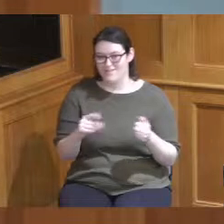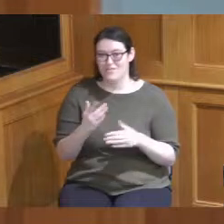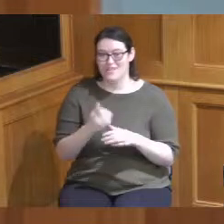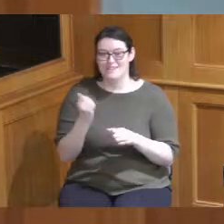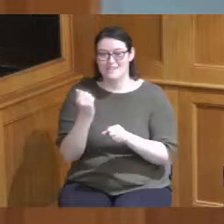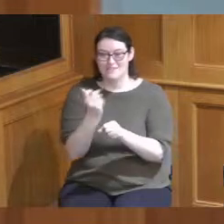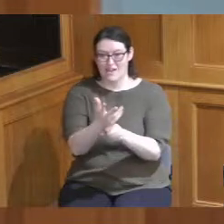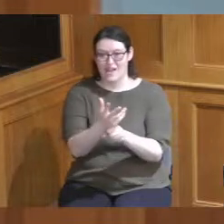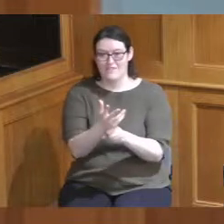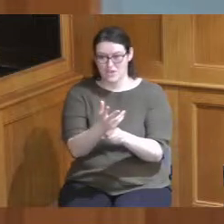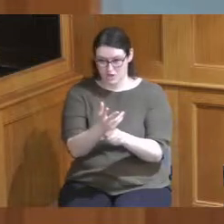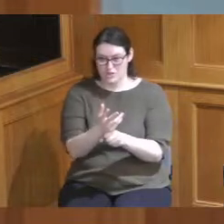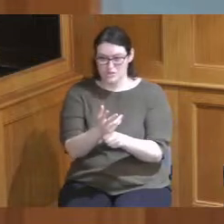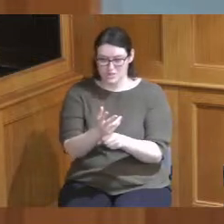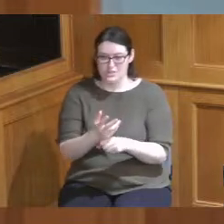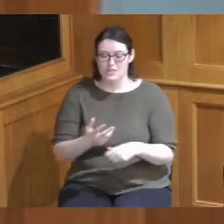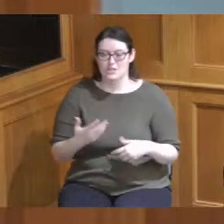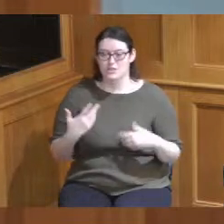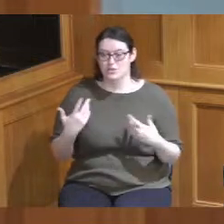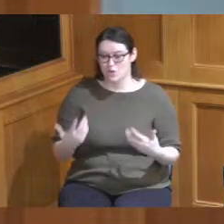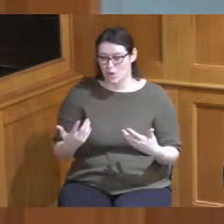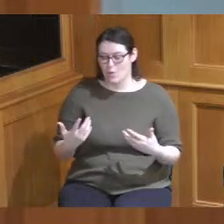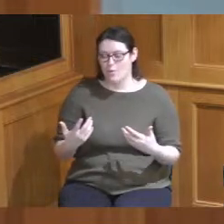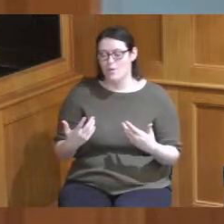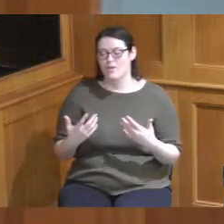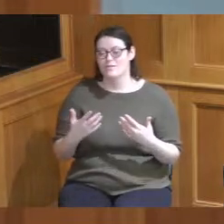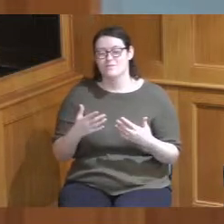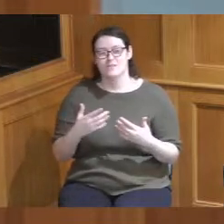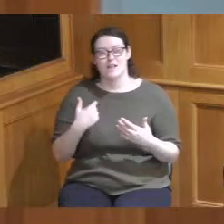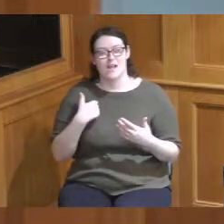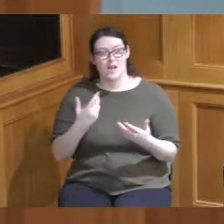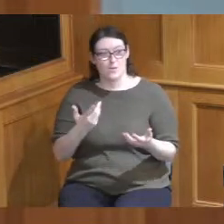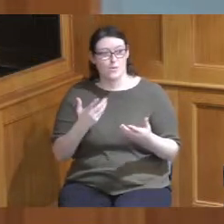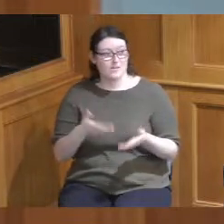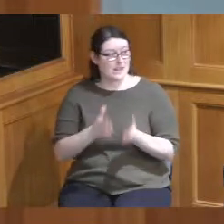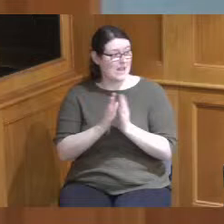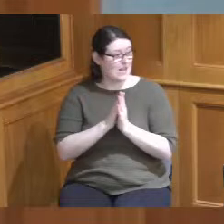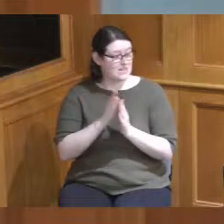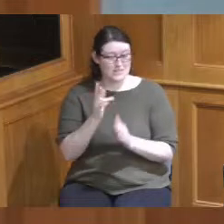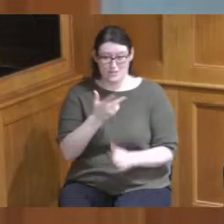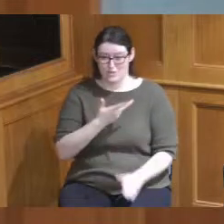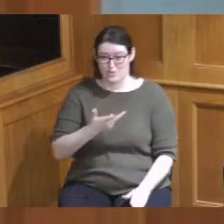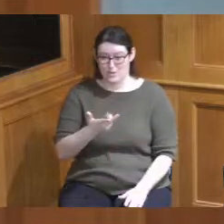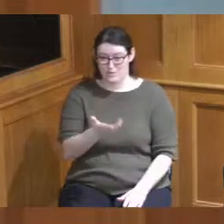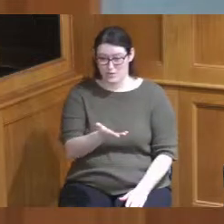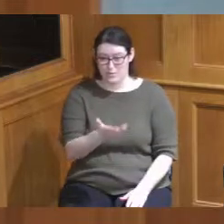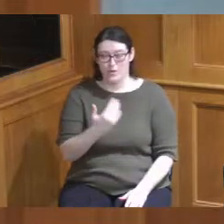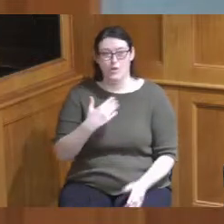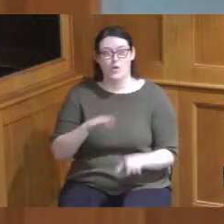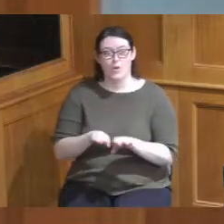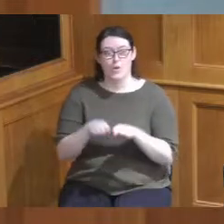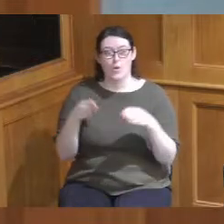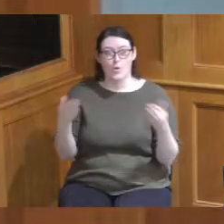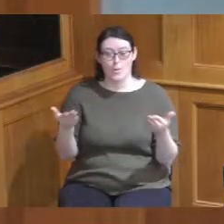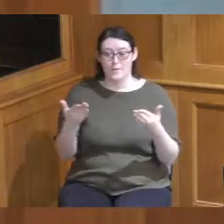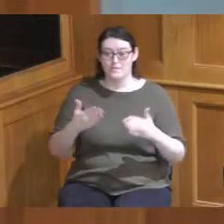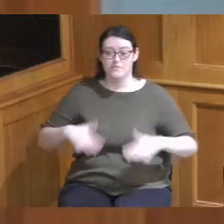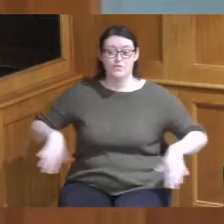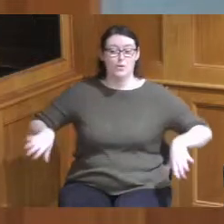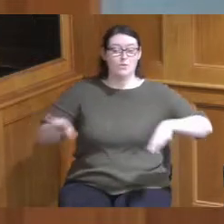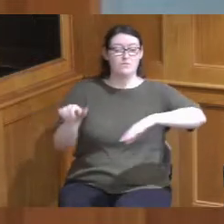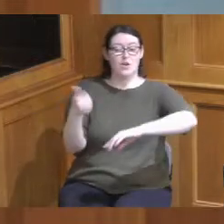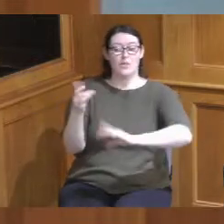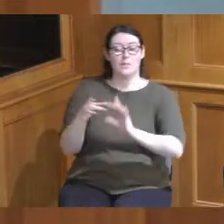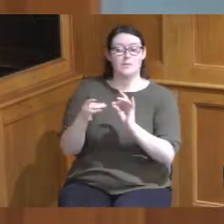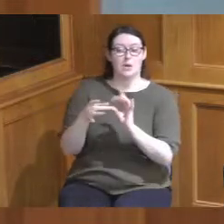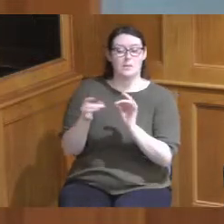5-year time period. So with that, I would like to ask the commissioners to open the floor for public